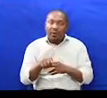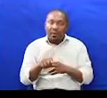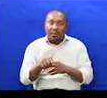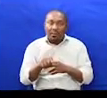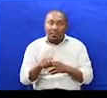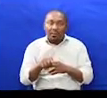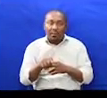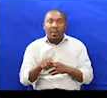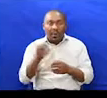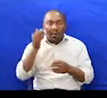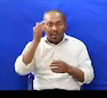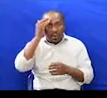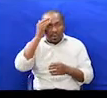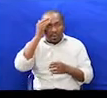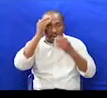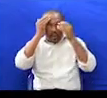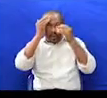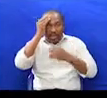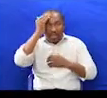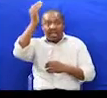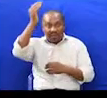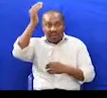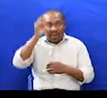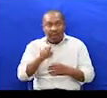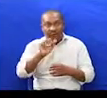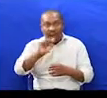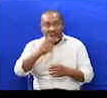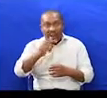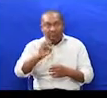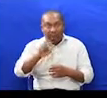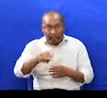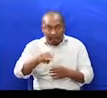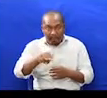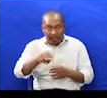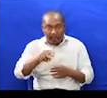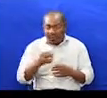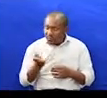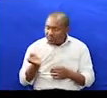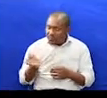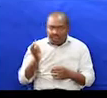the discovering of the atom. The Dalton atomic theory was